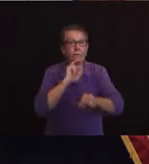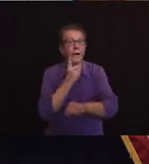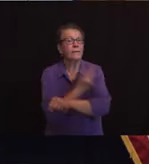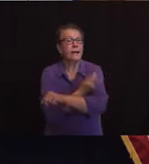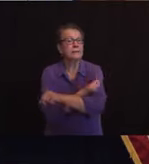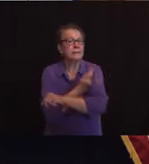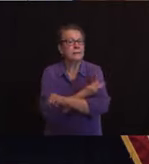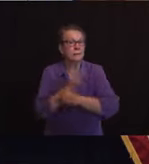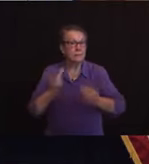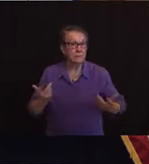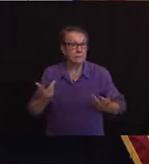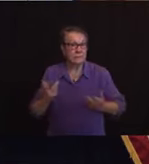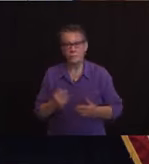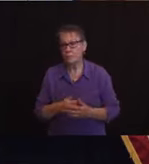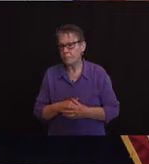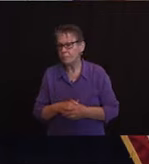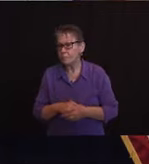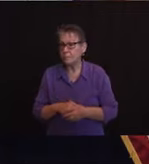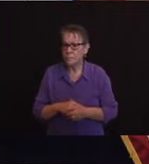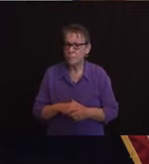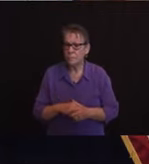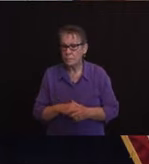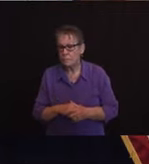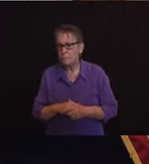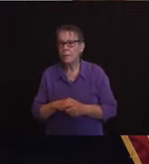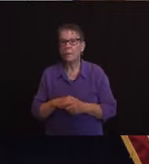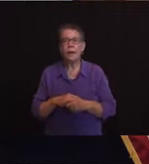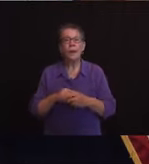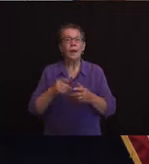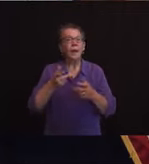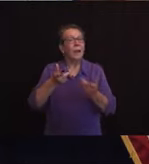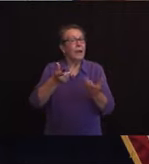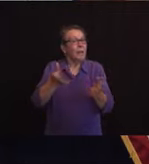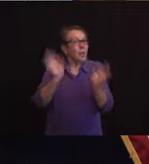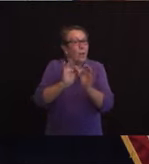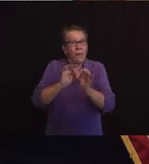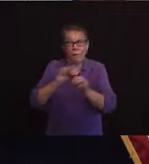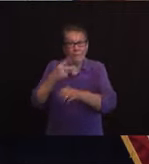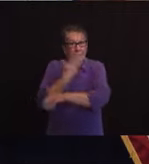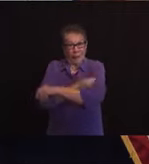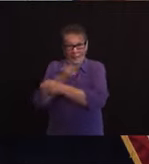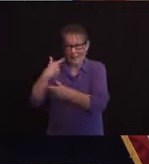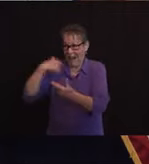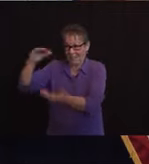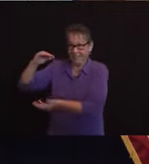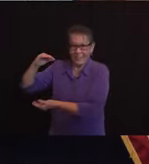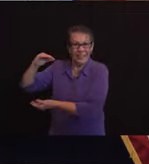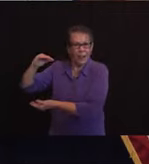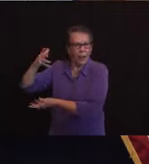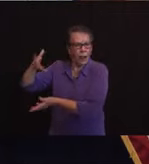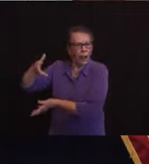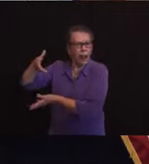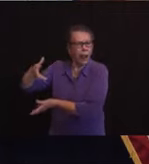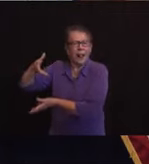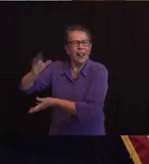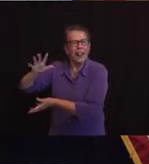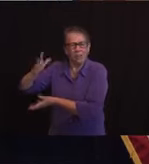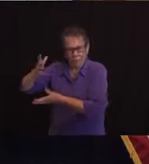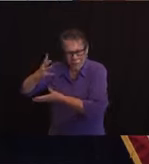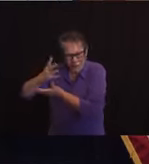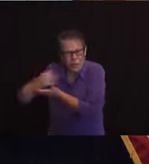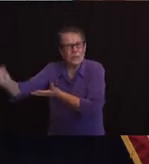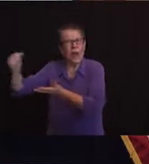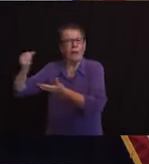allocation will decrease the next week as they use up their inventory. The governor mentioned, when we have a push for what we